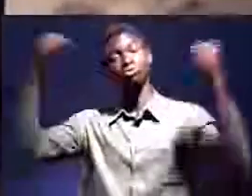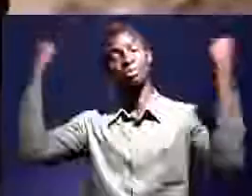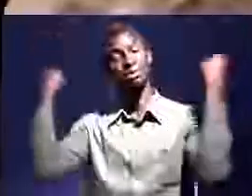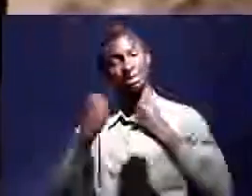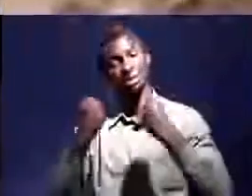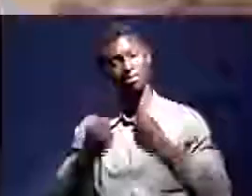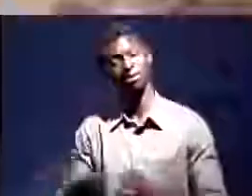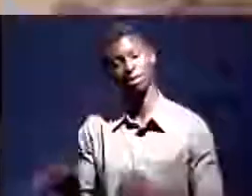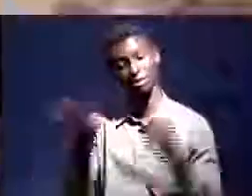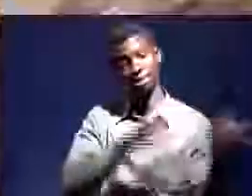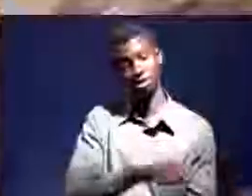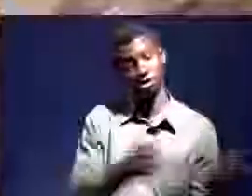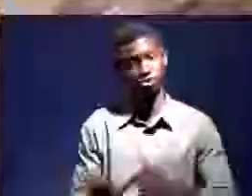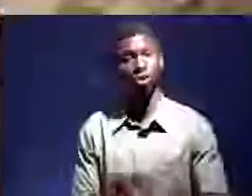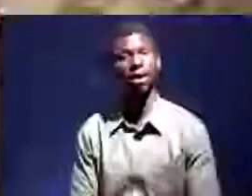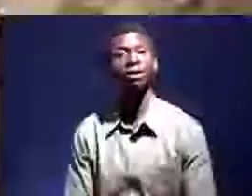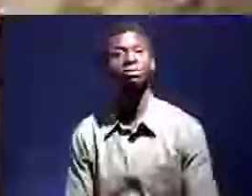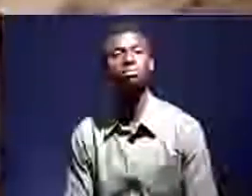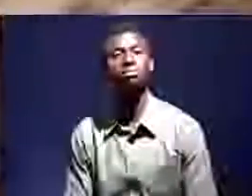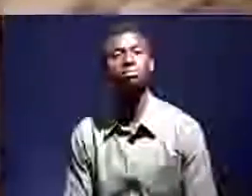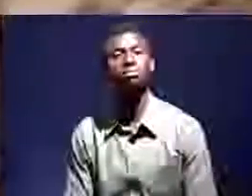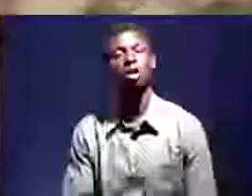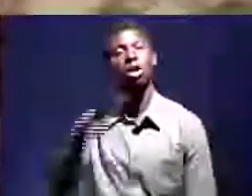26 were baptized at Moshi.